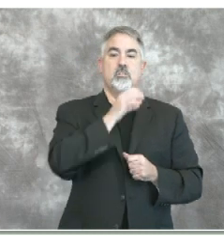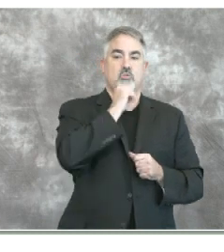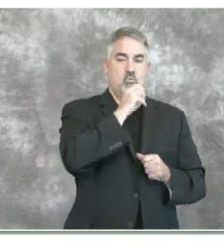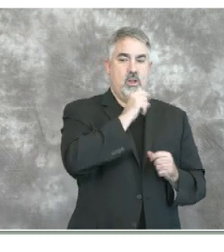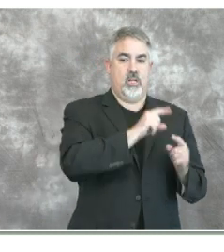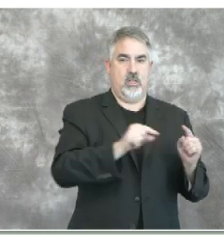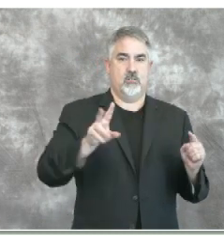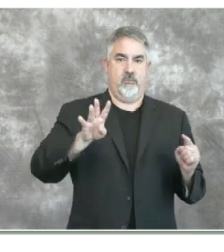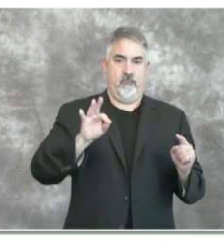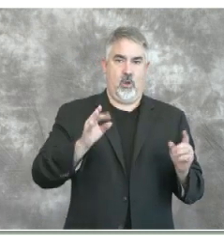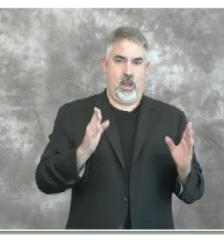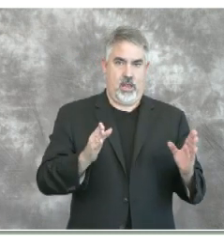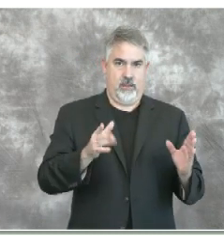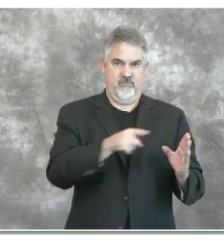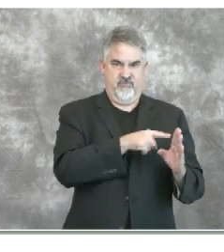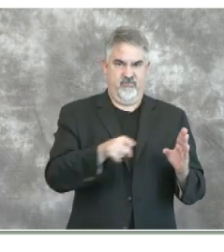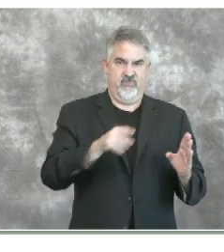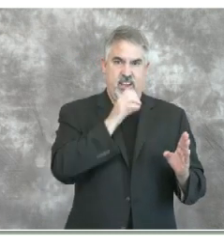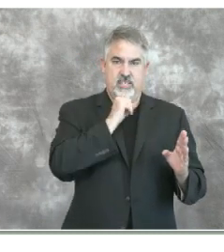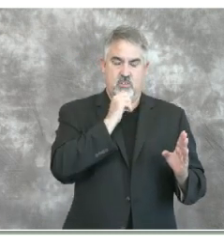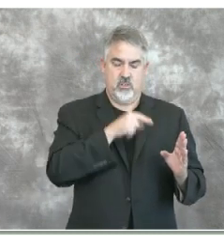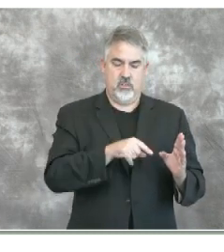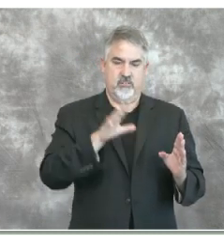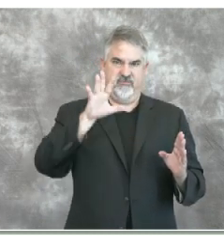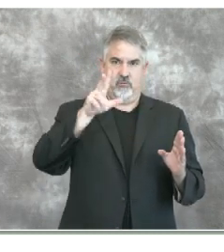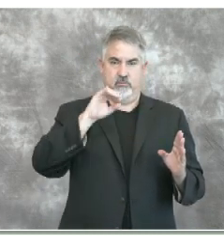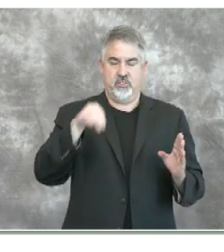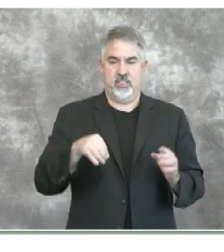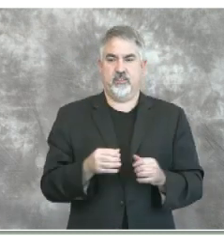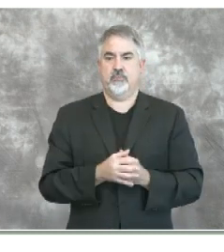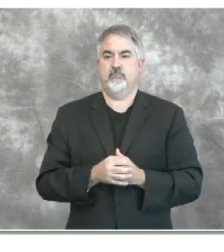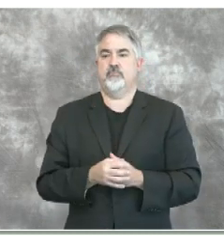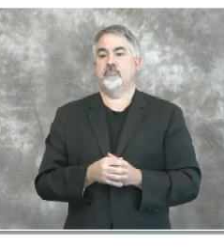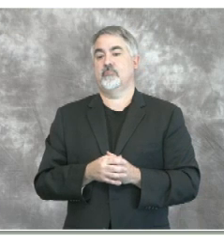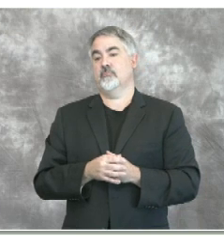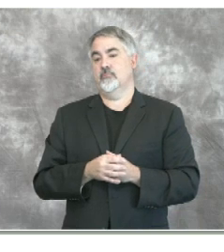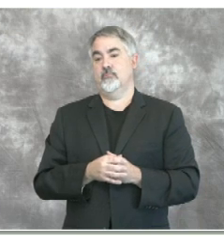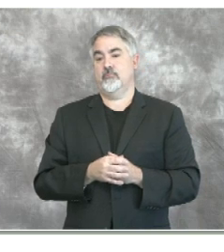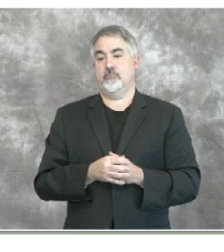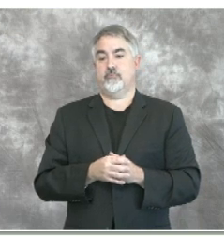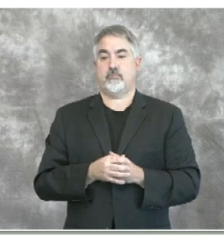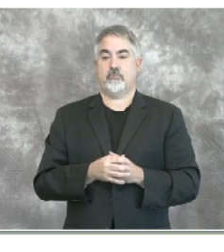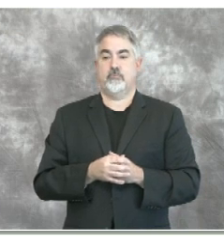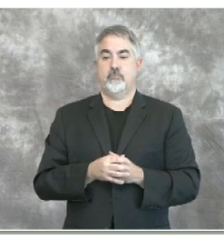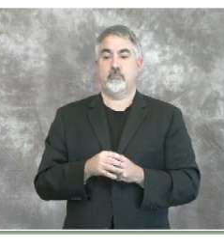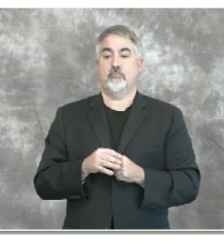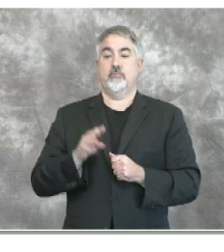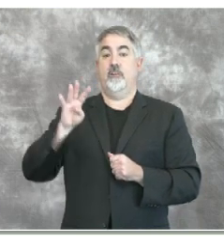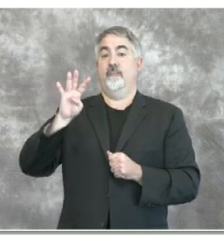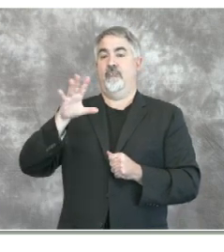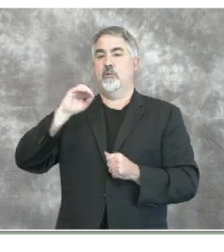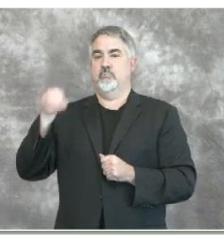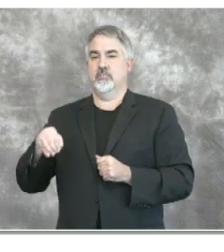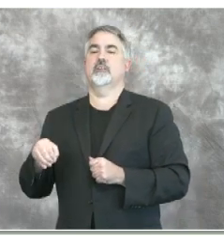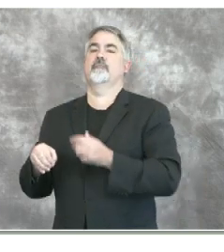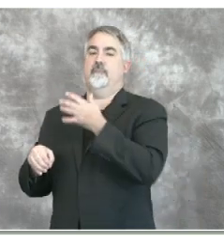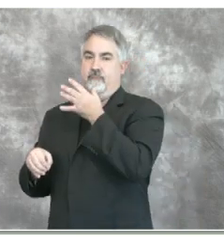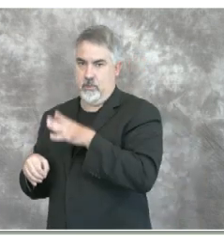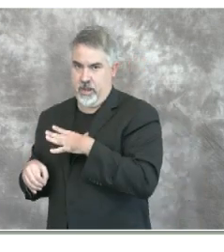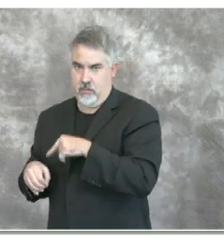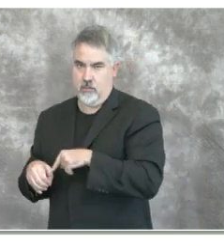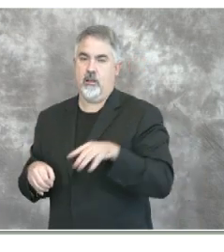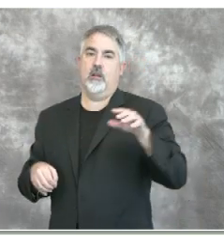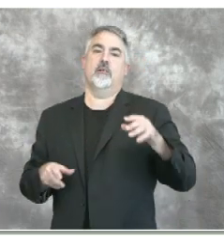of age. 790, or 48.5%, are female, 832, or 51%,